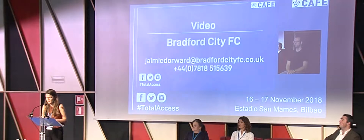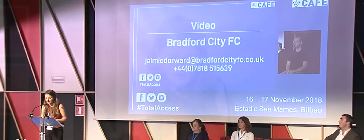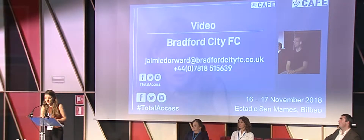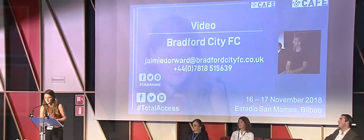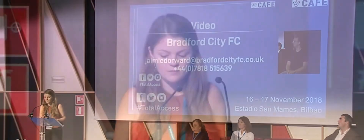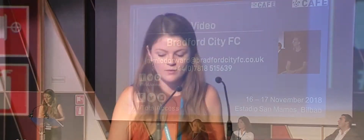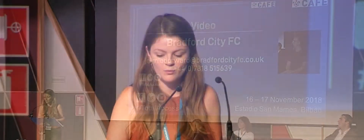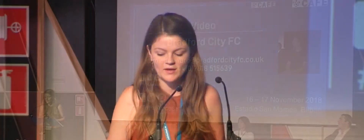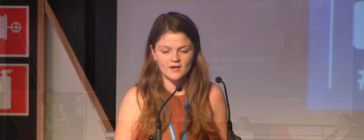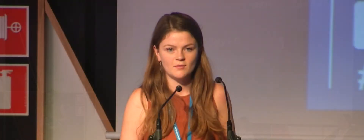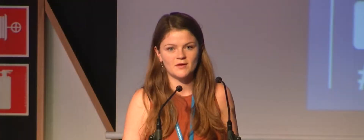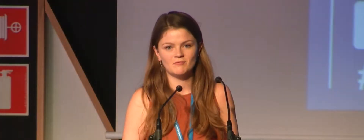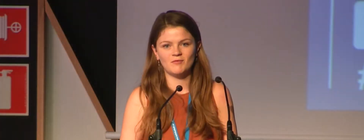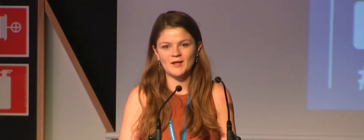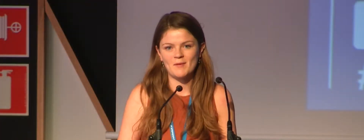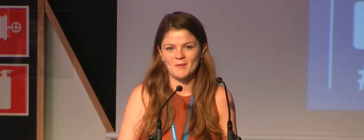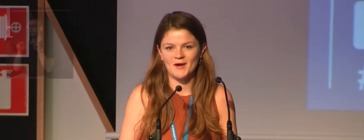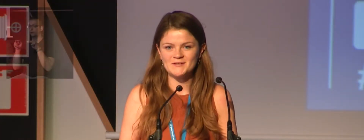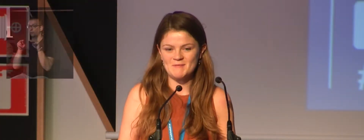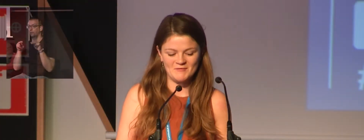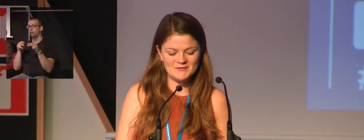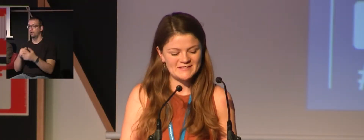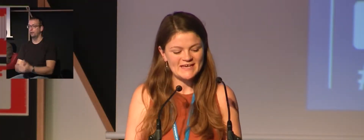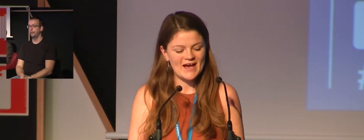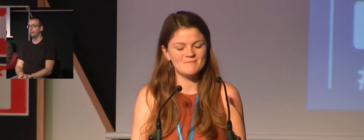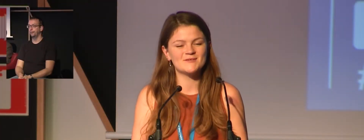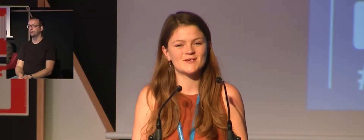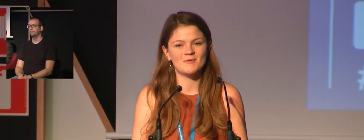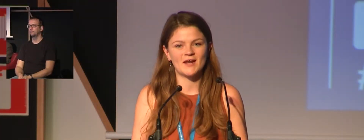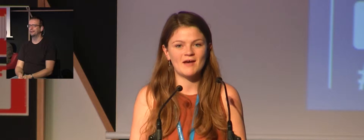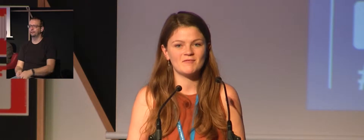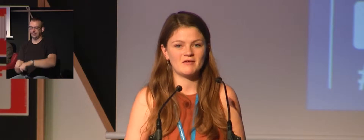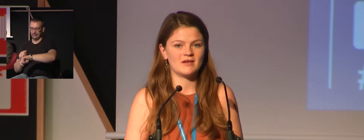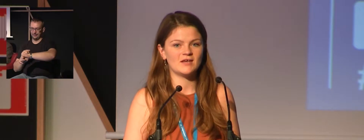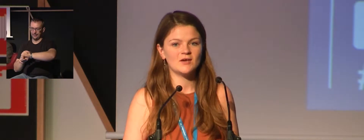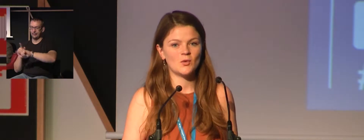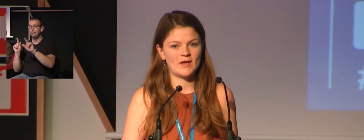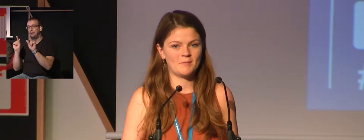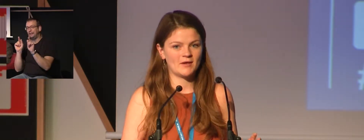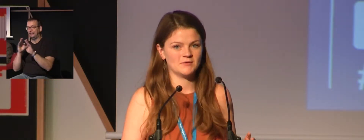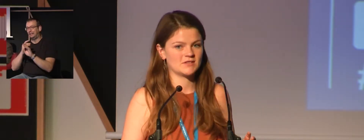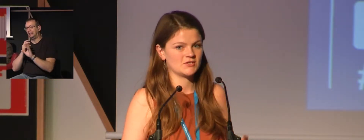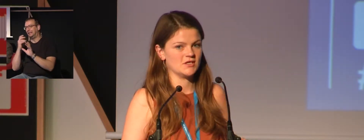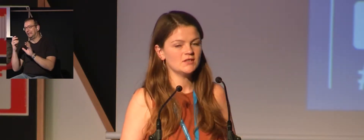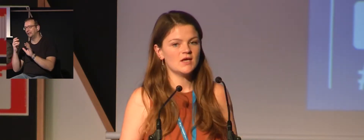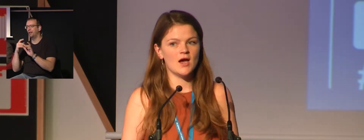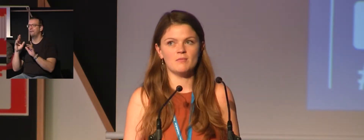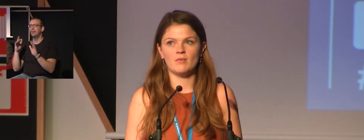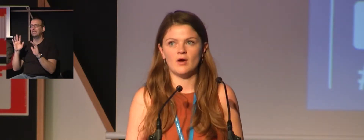enjoyed that. We're running a bit behind, you may have noticed. So we're gonna have a very quick panel